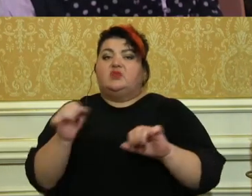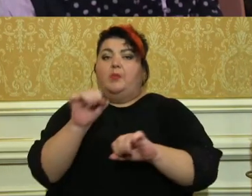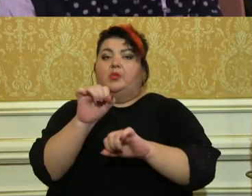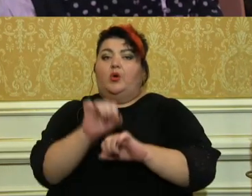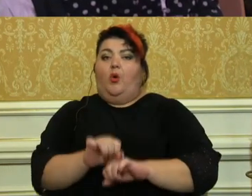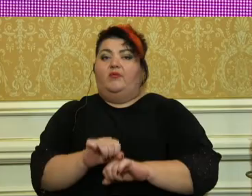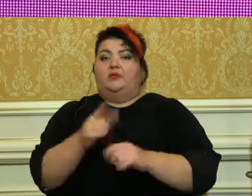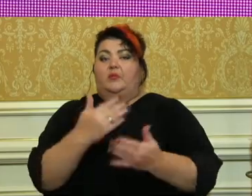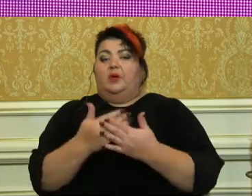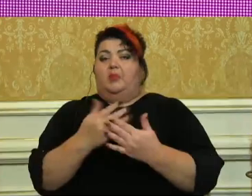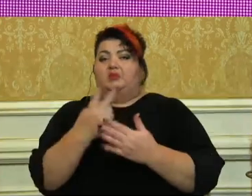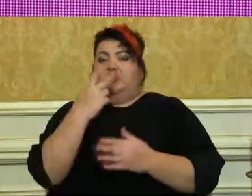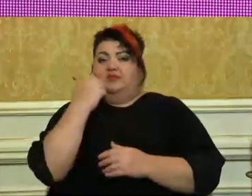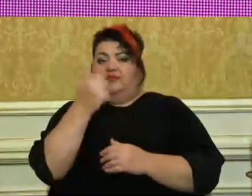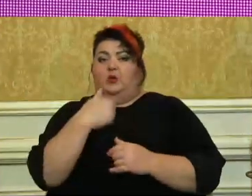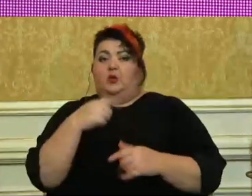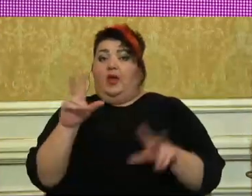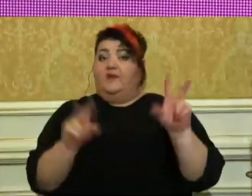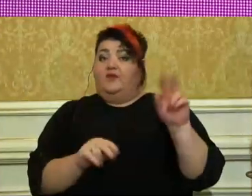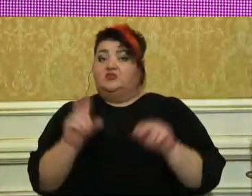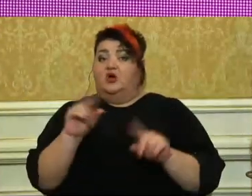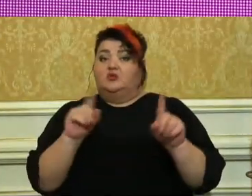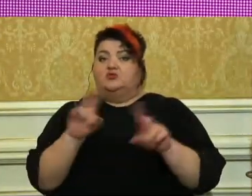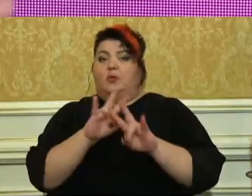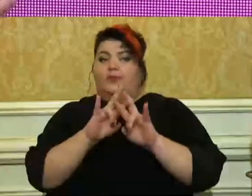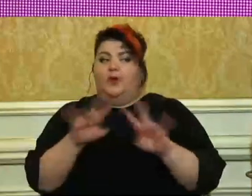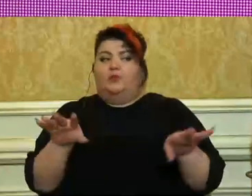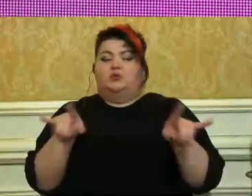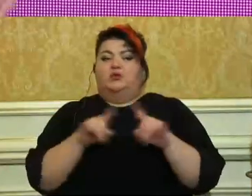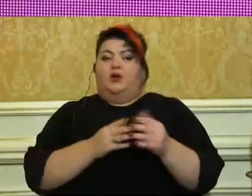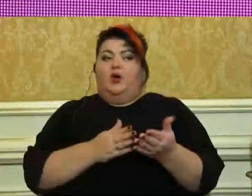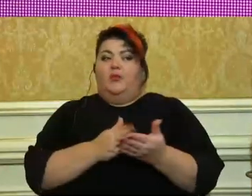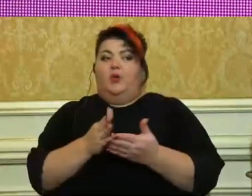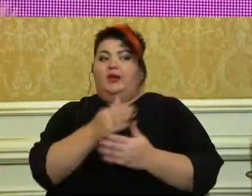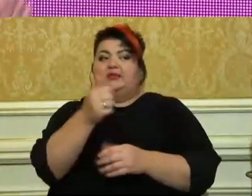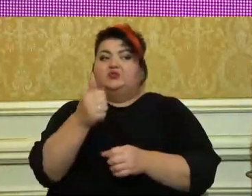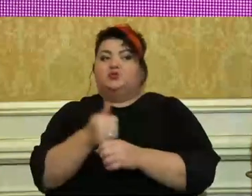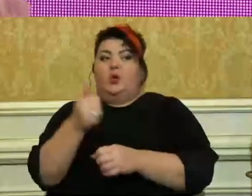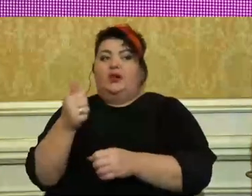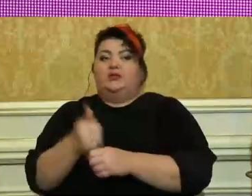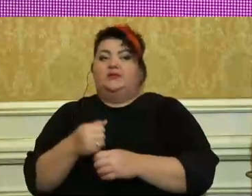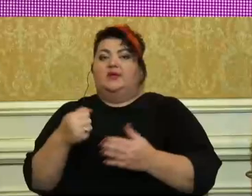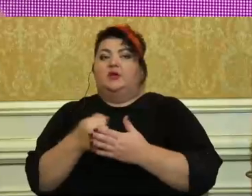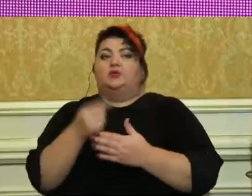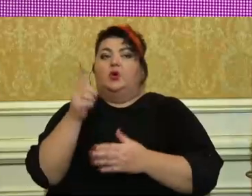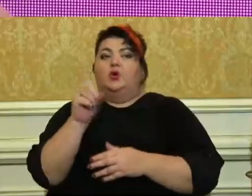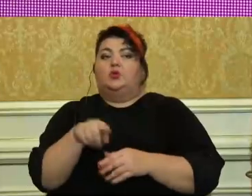hope that there will be enough political leadership in the Rada to bring it back to the agenda as long as it takes before the end